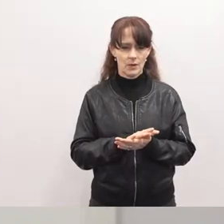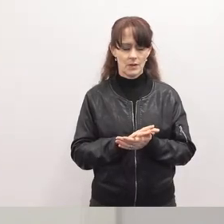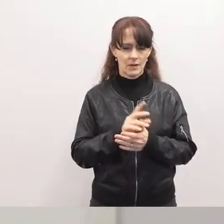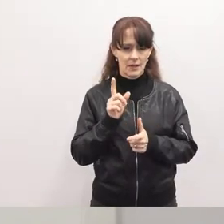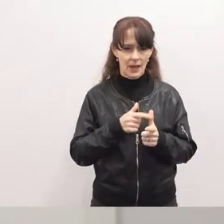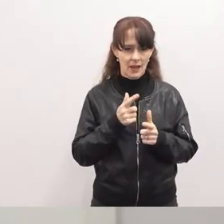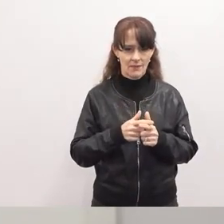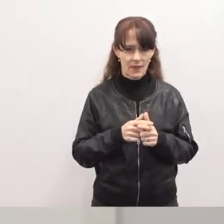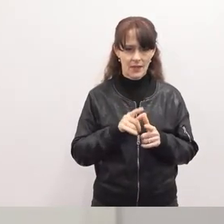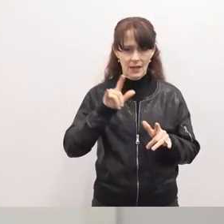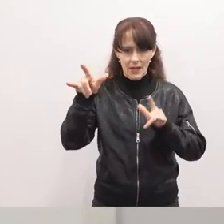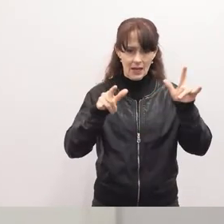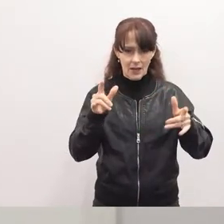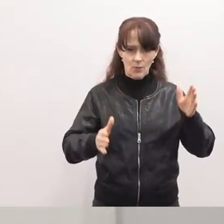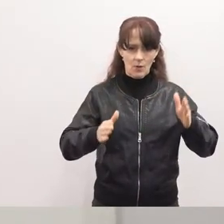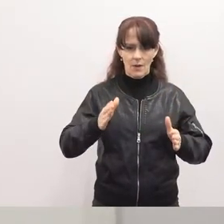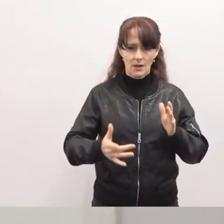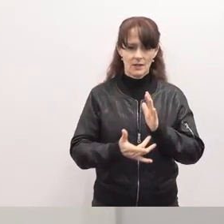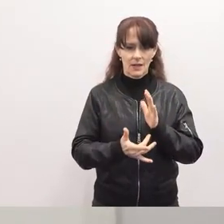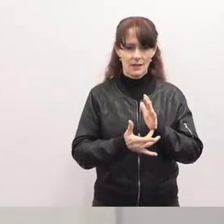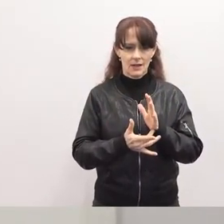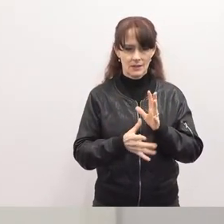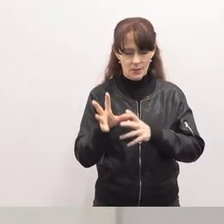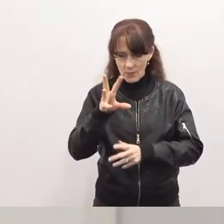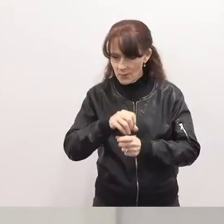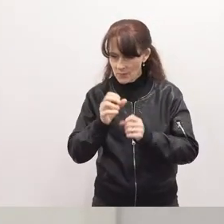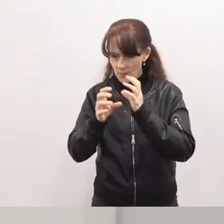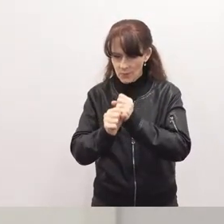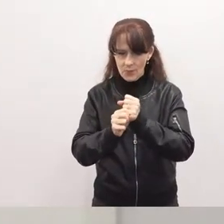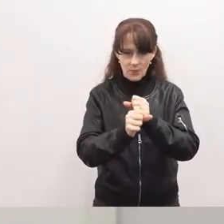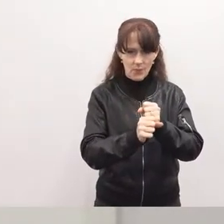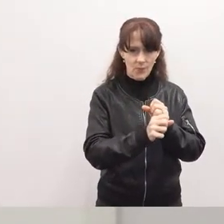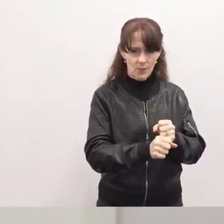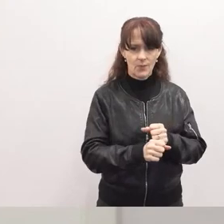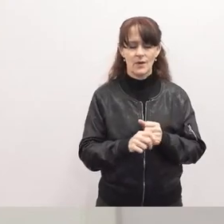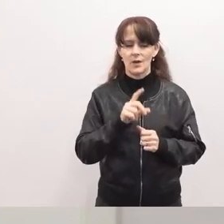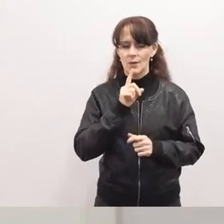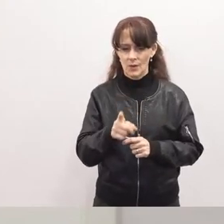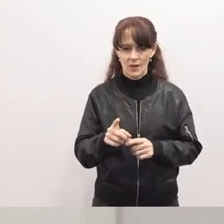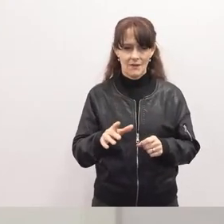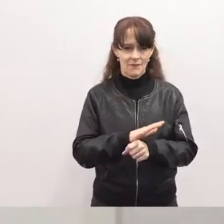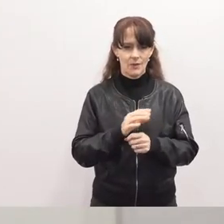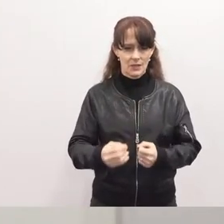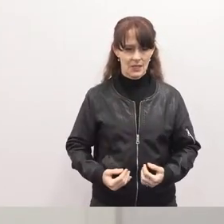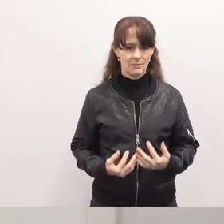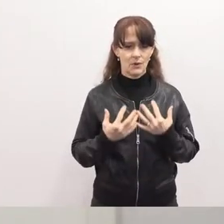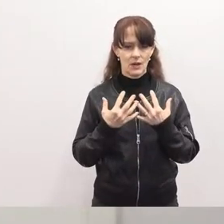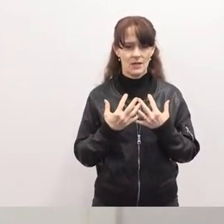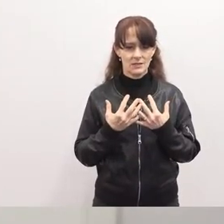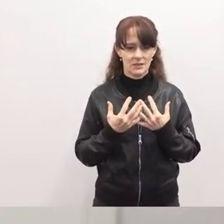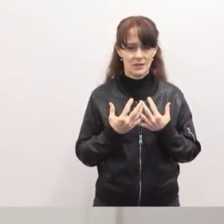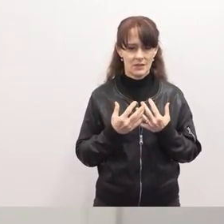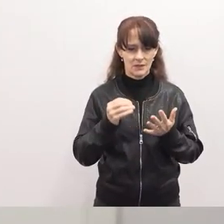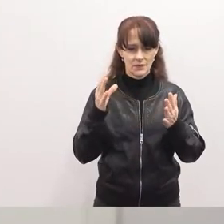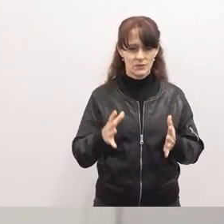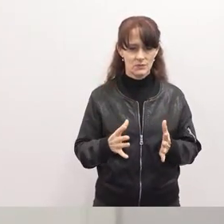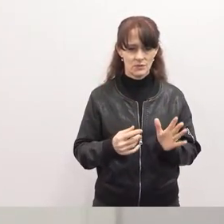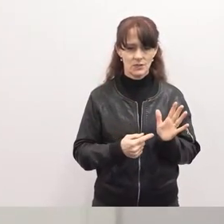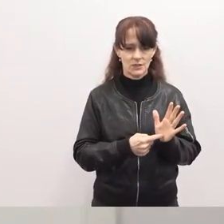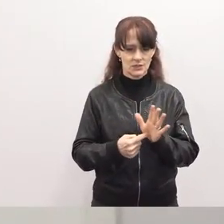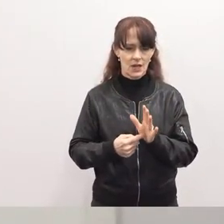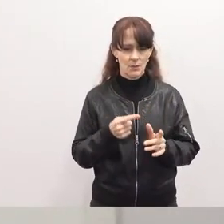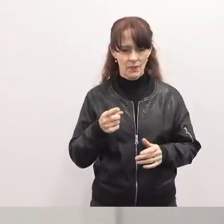of aeronautics, robotics, technology, and was just filled really with inspiration by what our students shared with him.